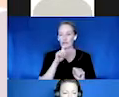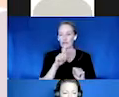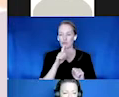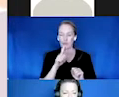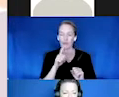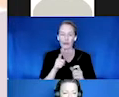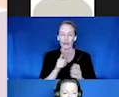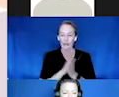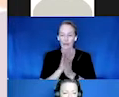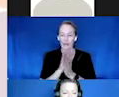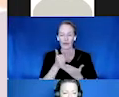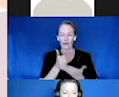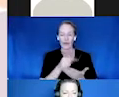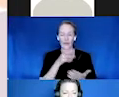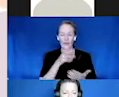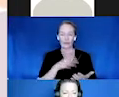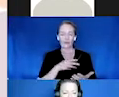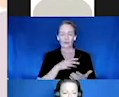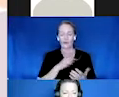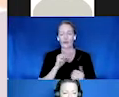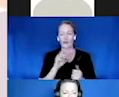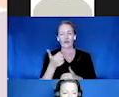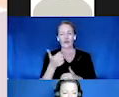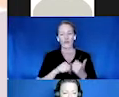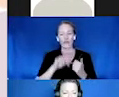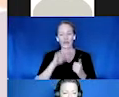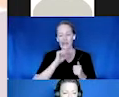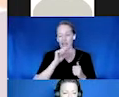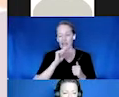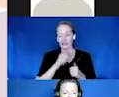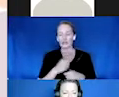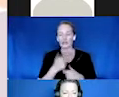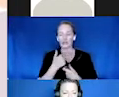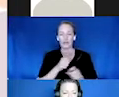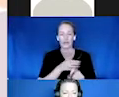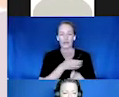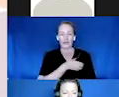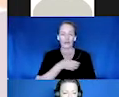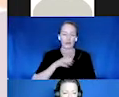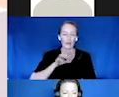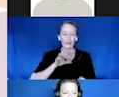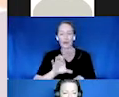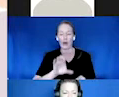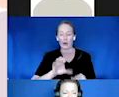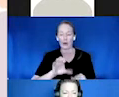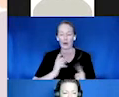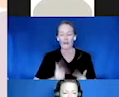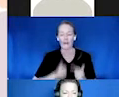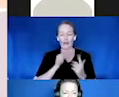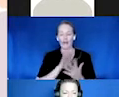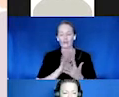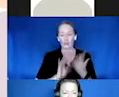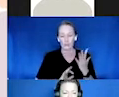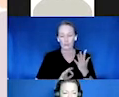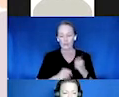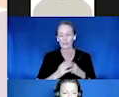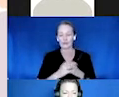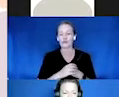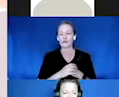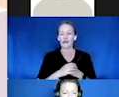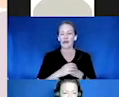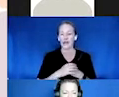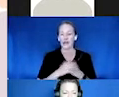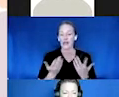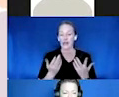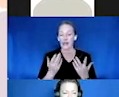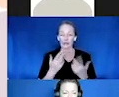ages to make empowering life choices, and is going to tell us more about how to establish an environment where women and infants can thrive in their communities.